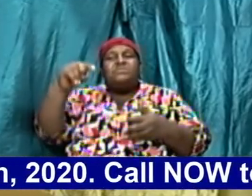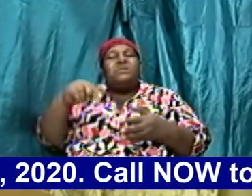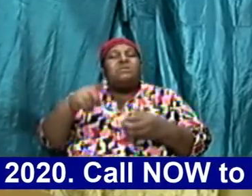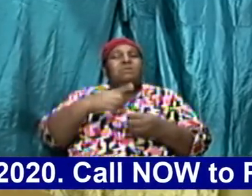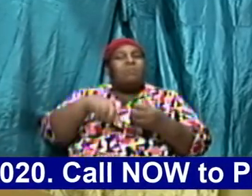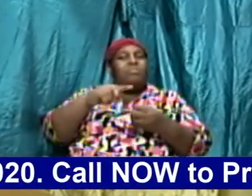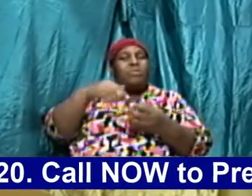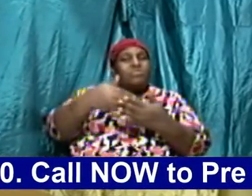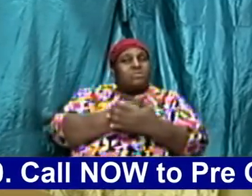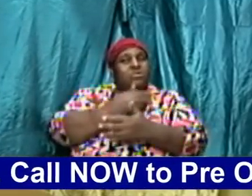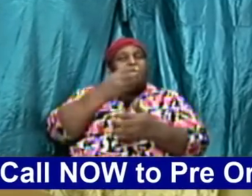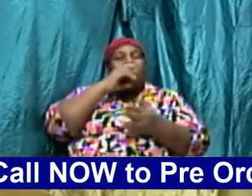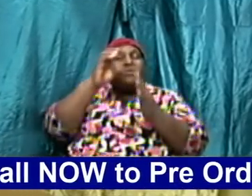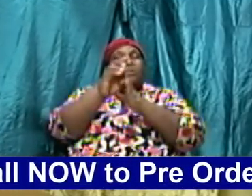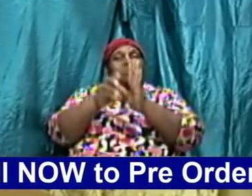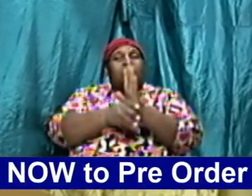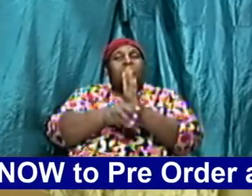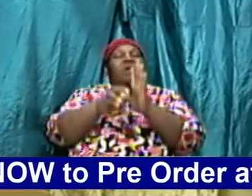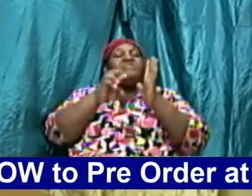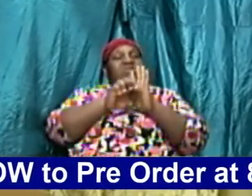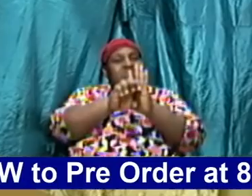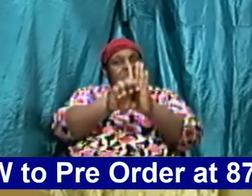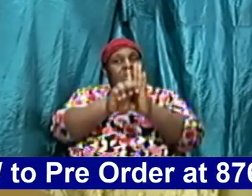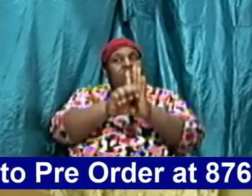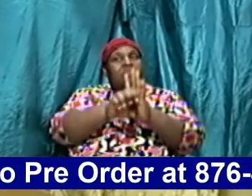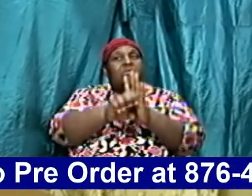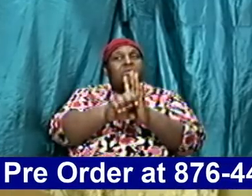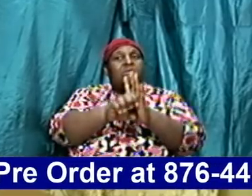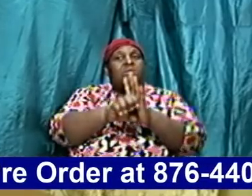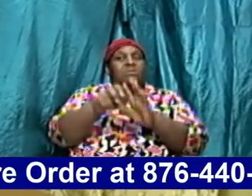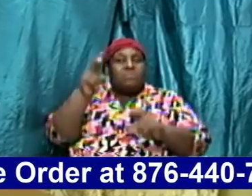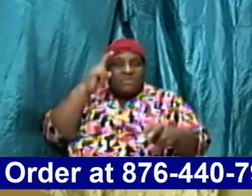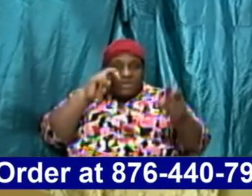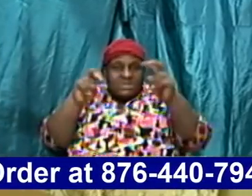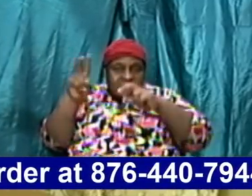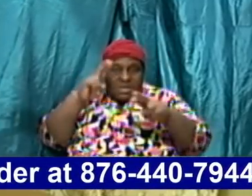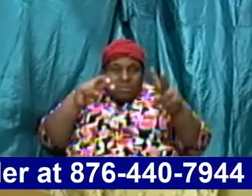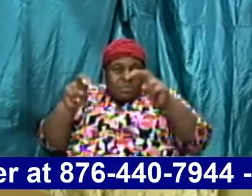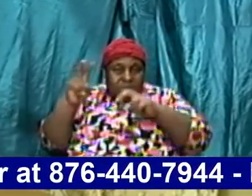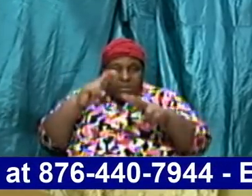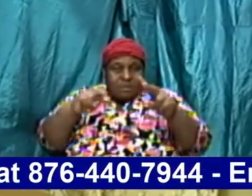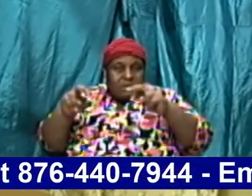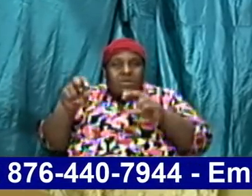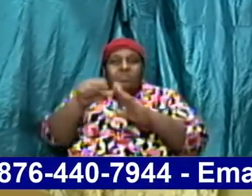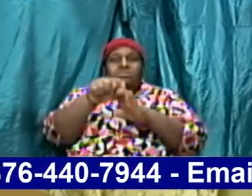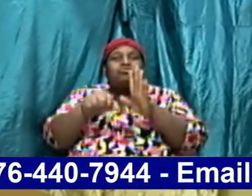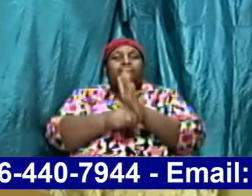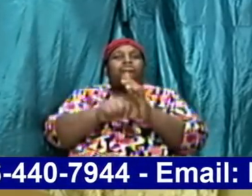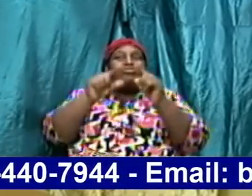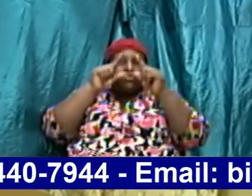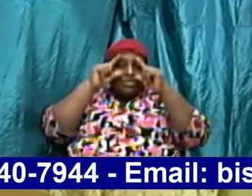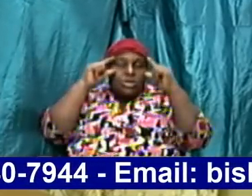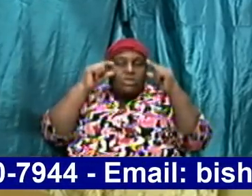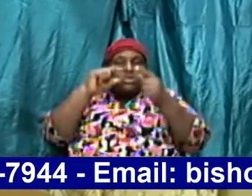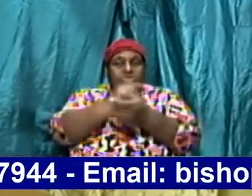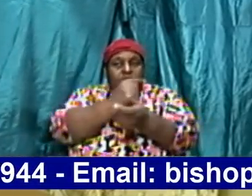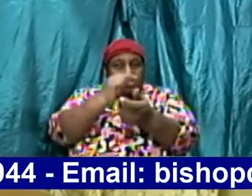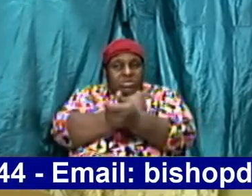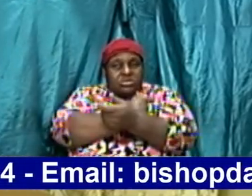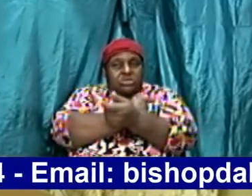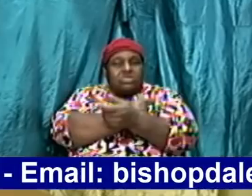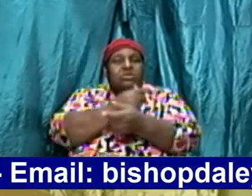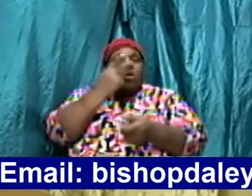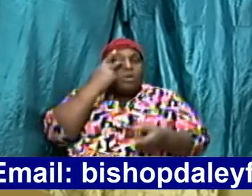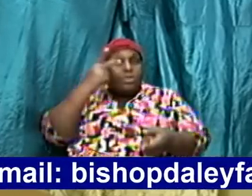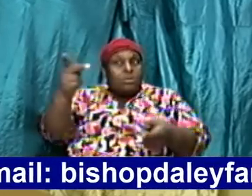foundation. We have examined the scripture in Genesis account. We have looked at the law and